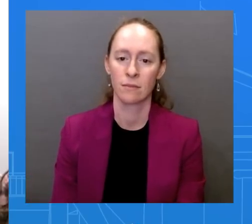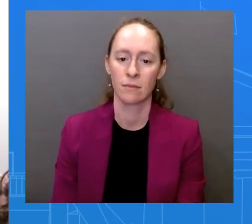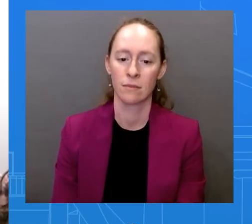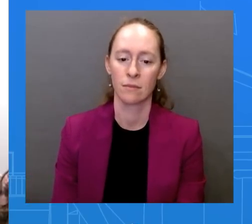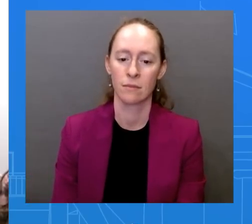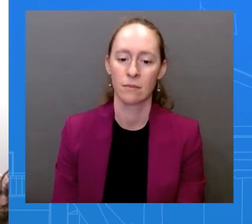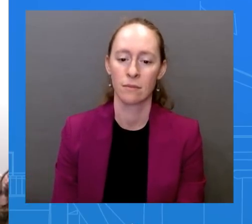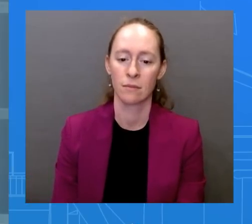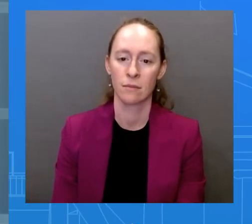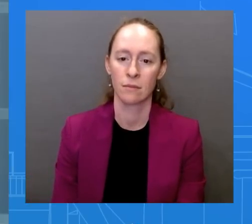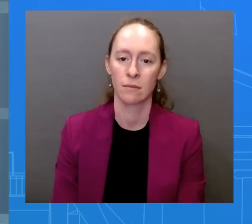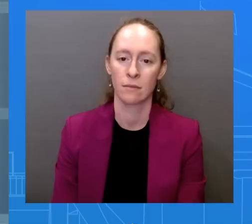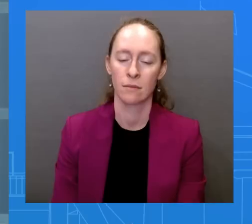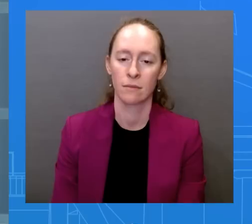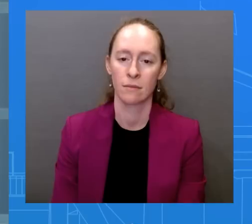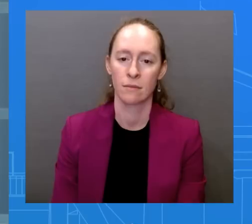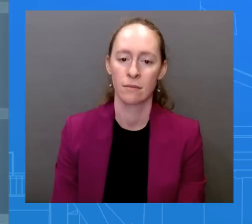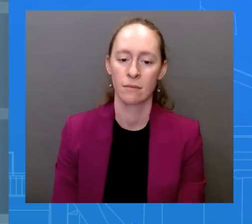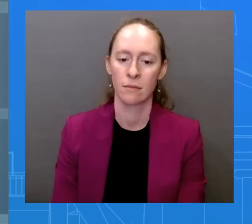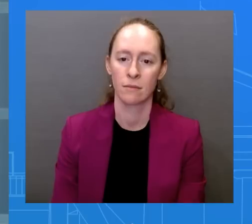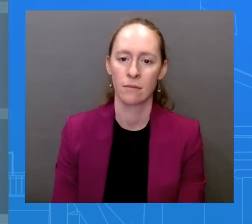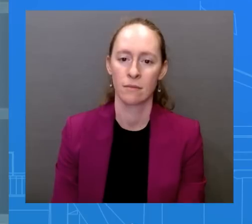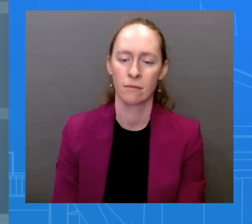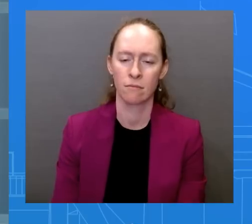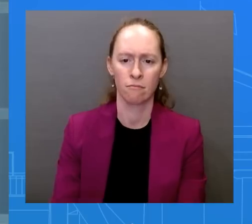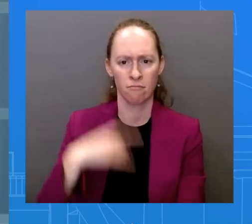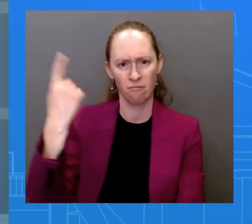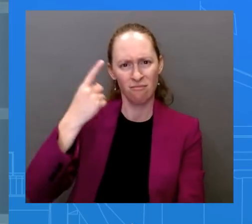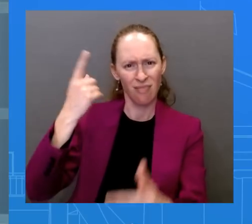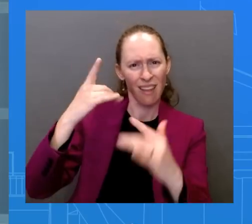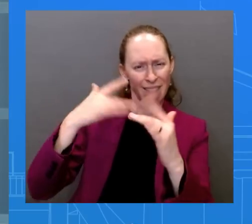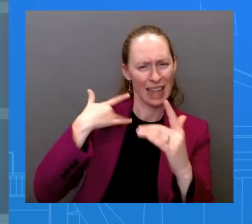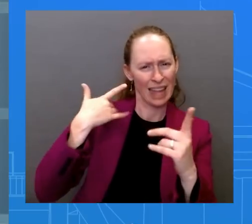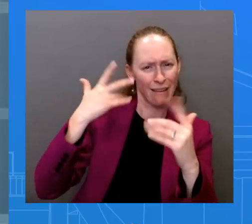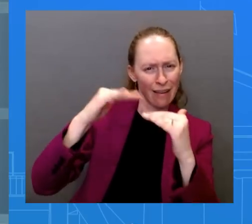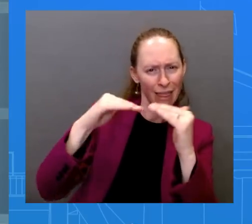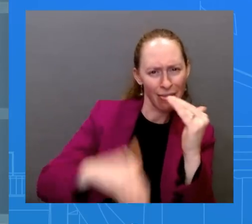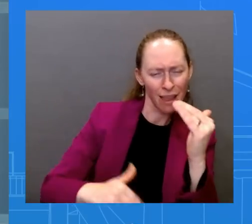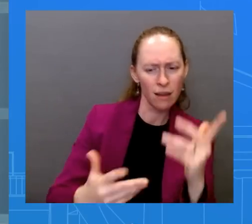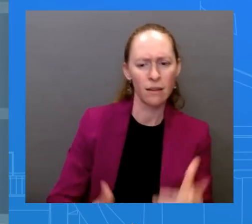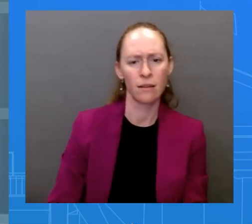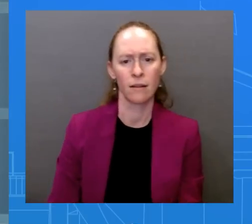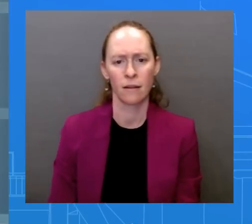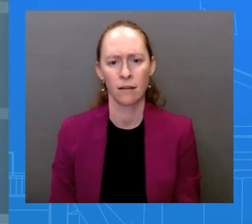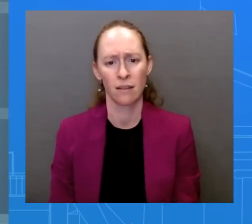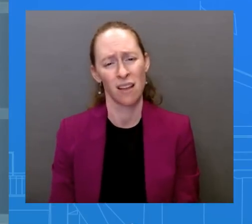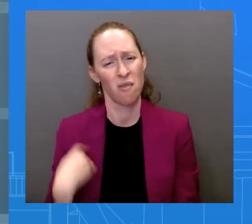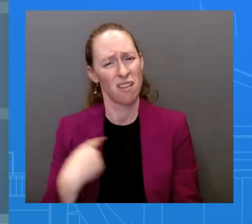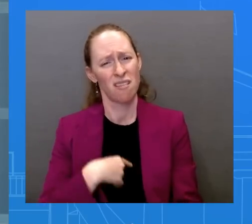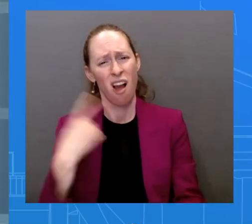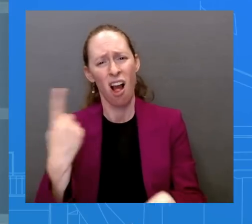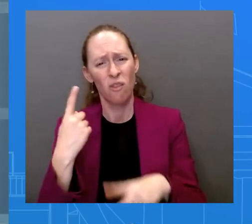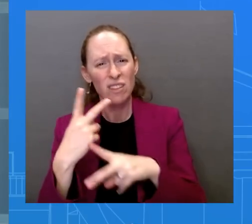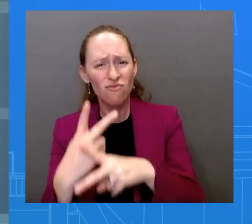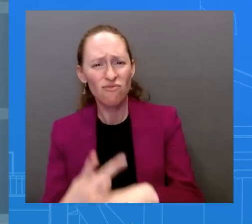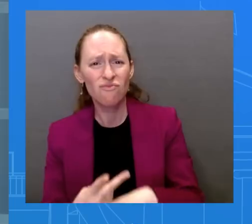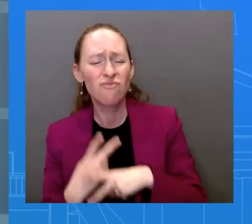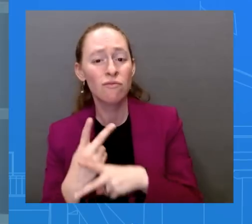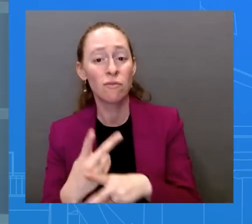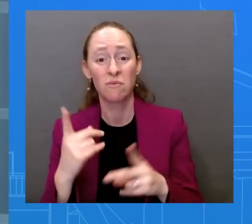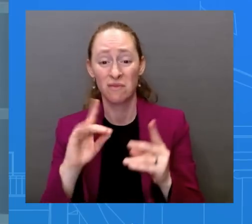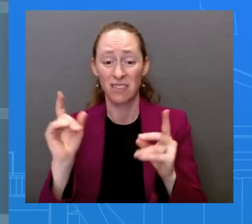I mean, we always have that concern. That's something that we monitor very closely. Just don't have anything more to share on what we've already laid